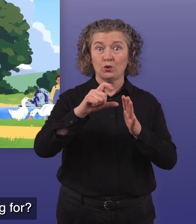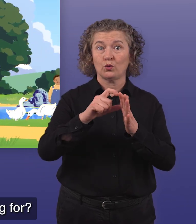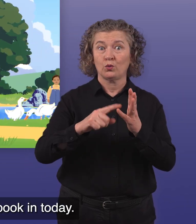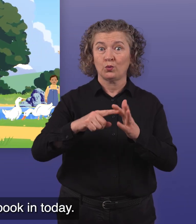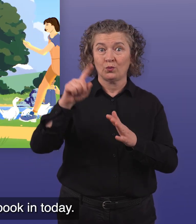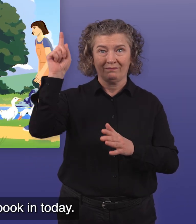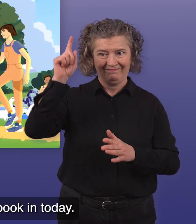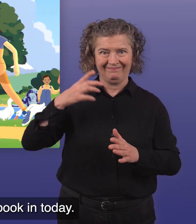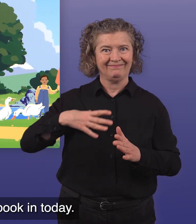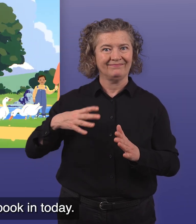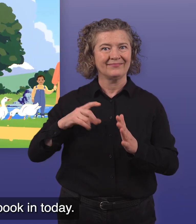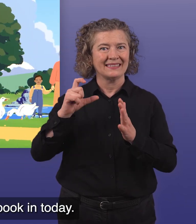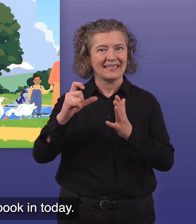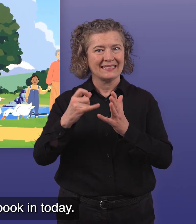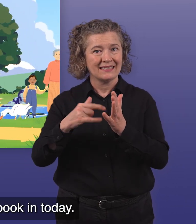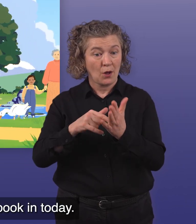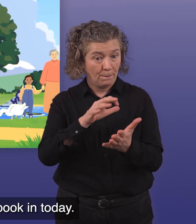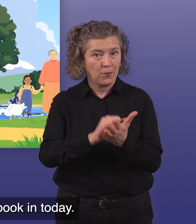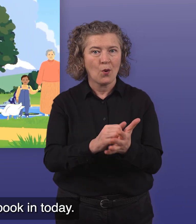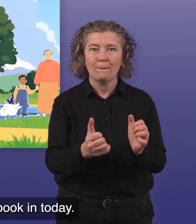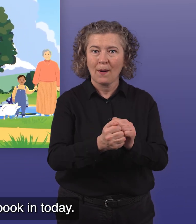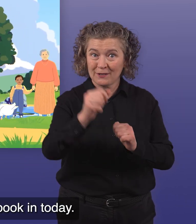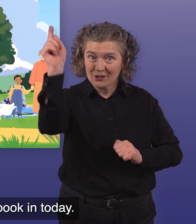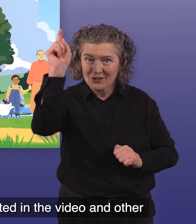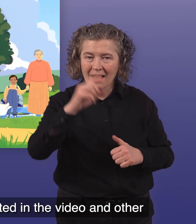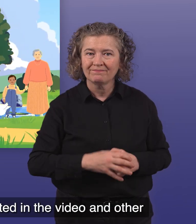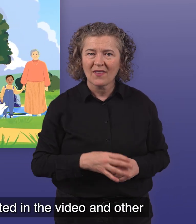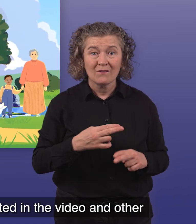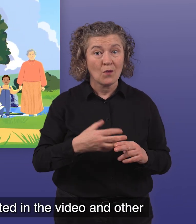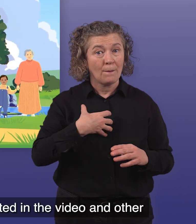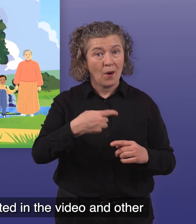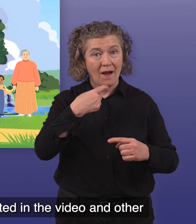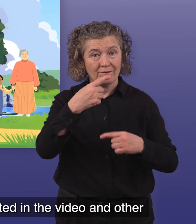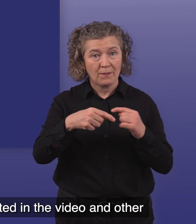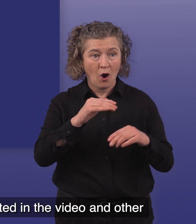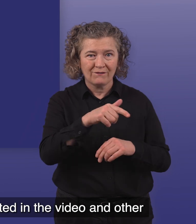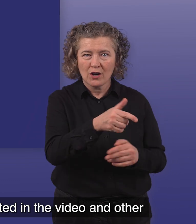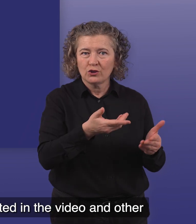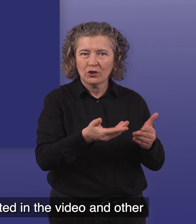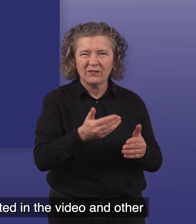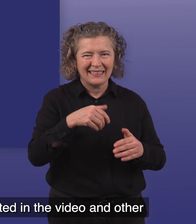for? If you are due to be tested, book in today. For more information on the